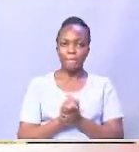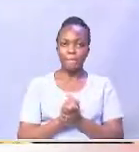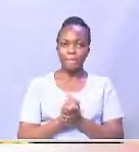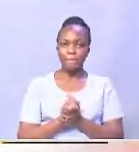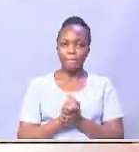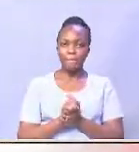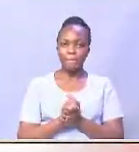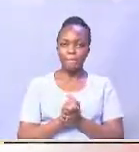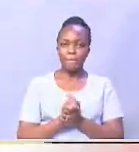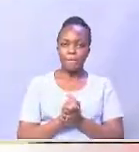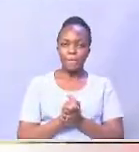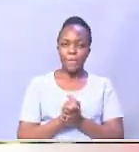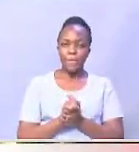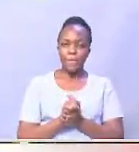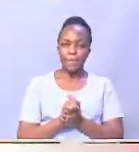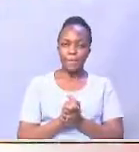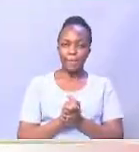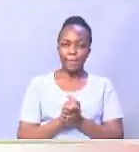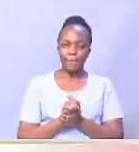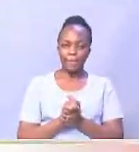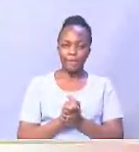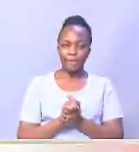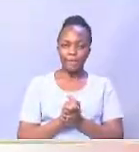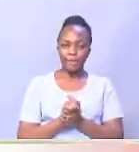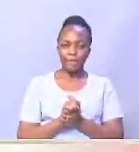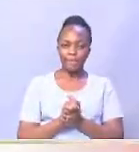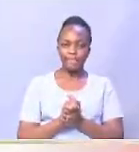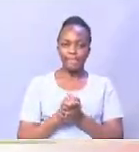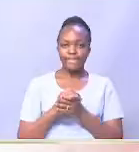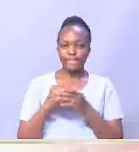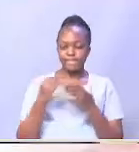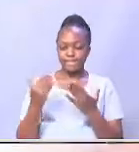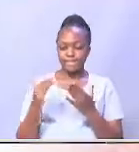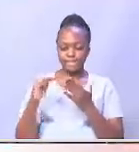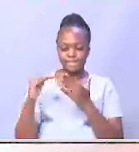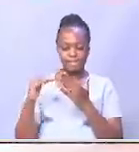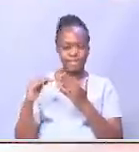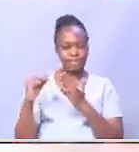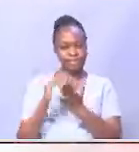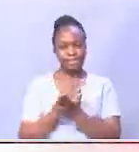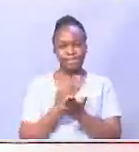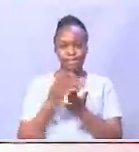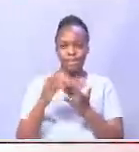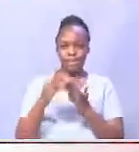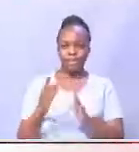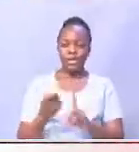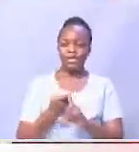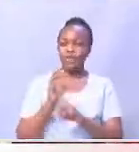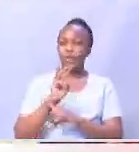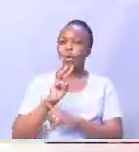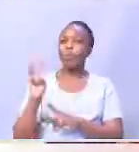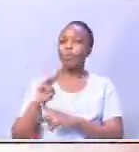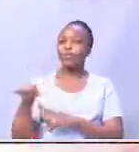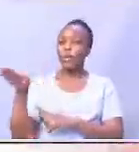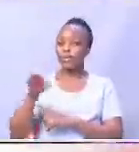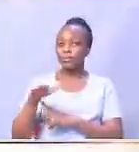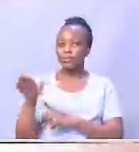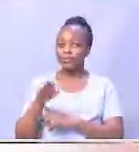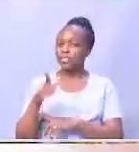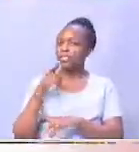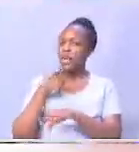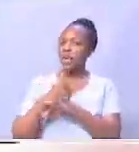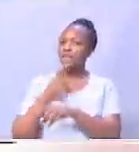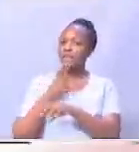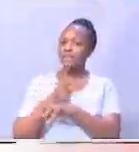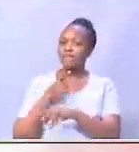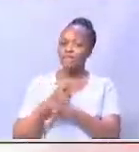Days to the much-anticipated Bukhungu meeting, a section of leaders from Western Region have issued a stern warning to their